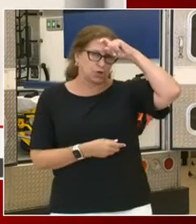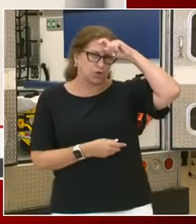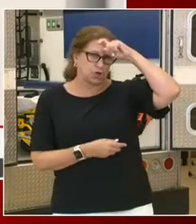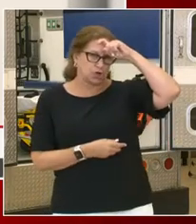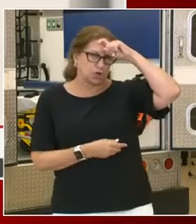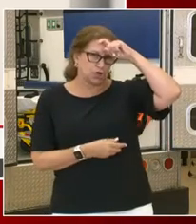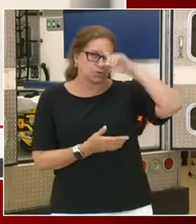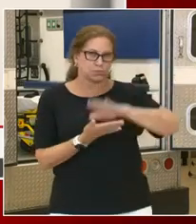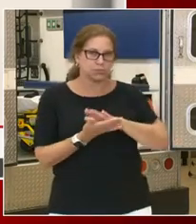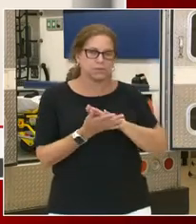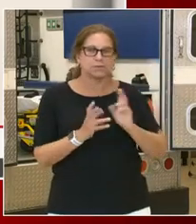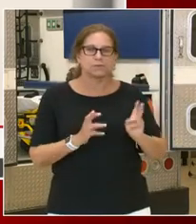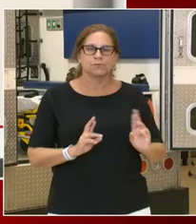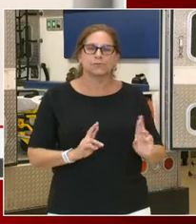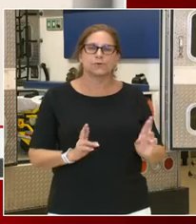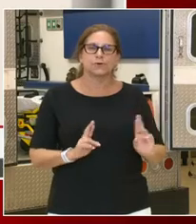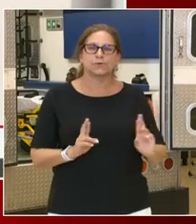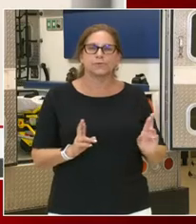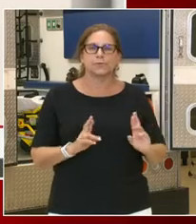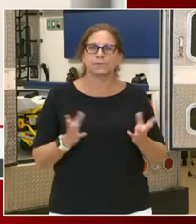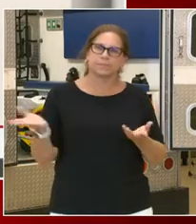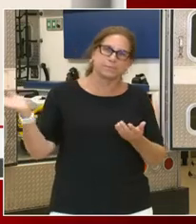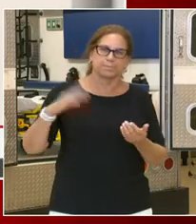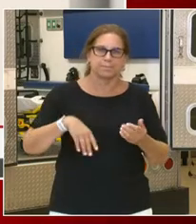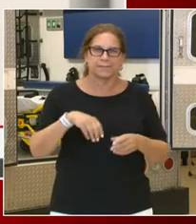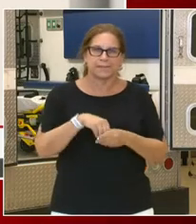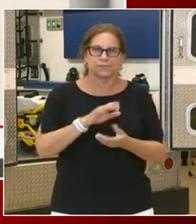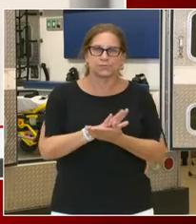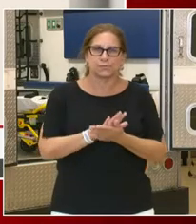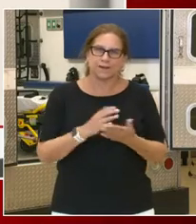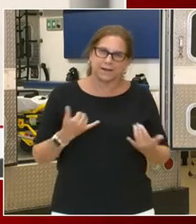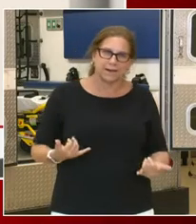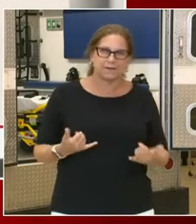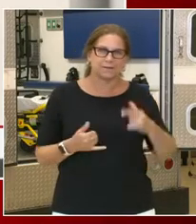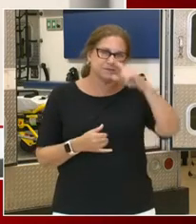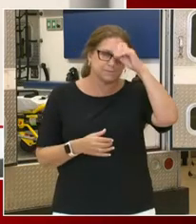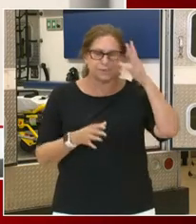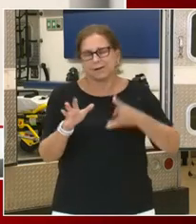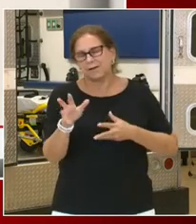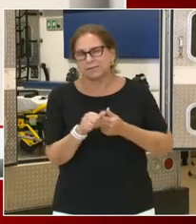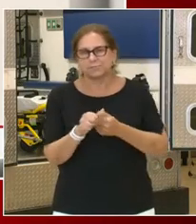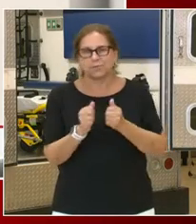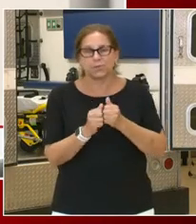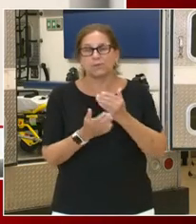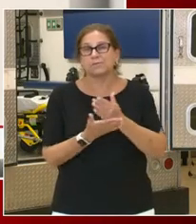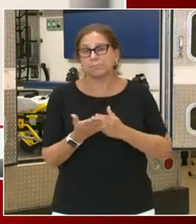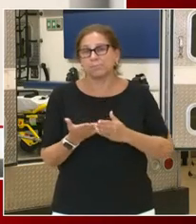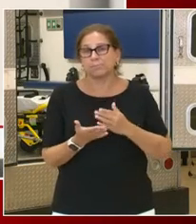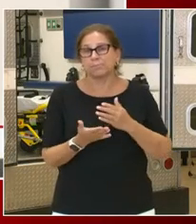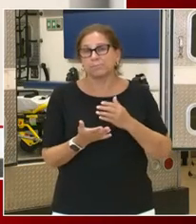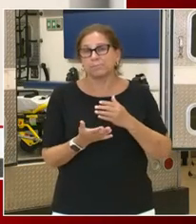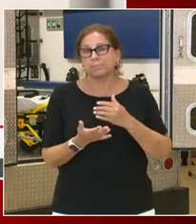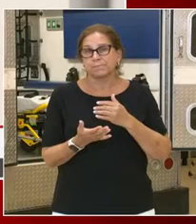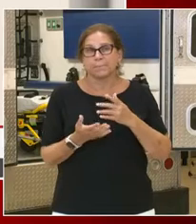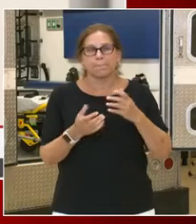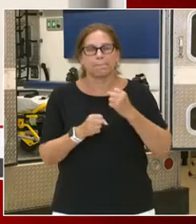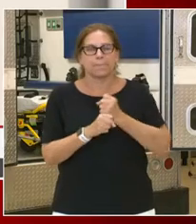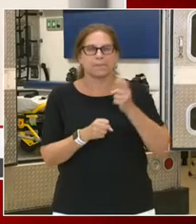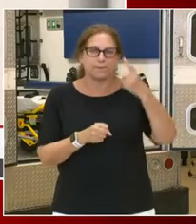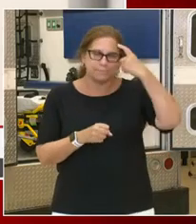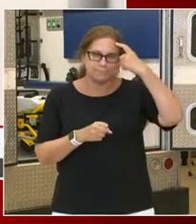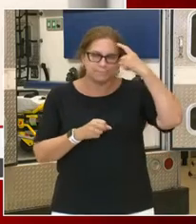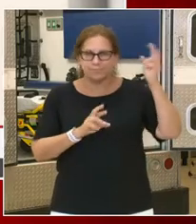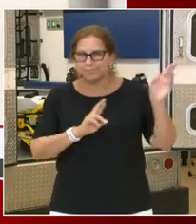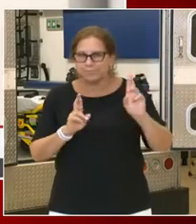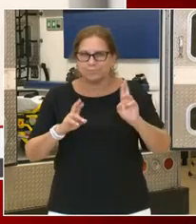summer programming, and that is giving them an opportunity to re-engage, see each other, create systems in